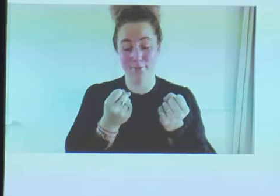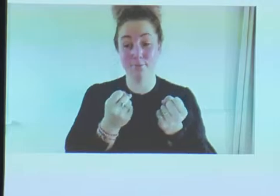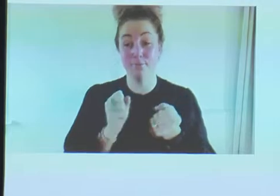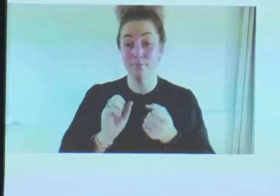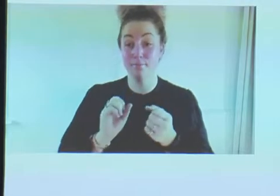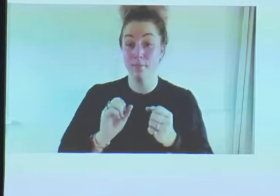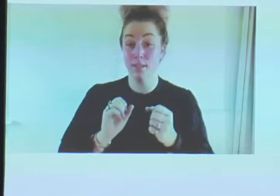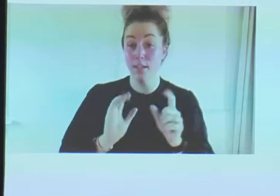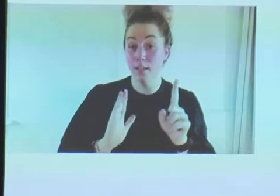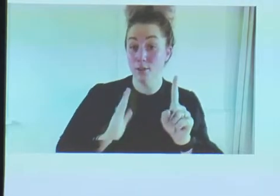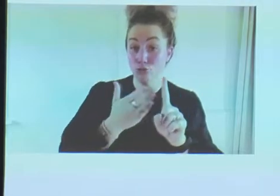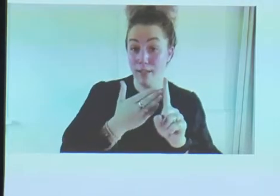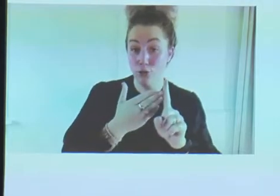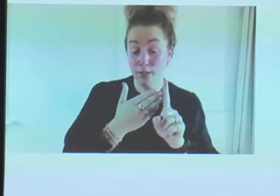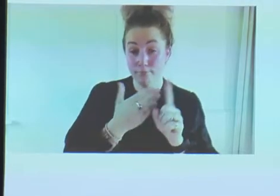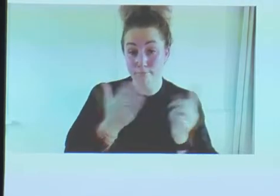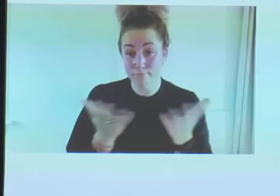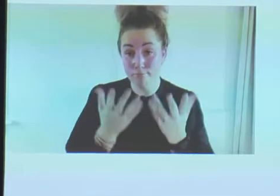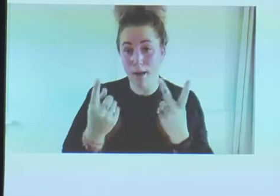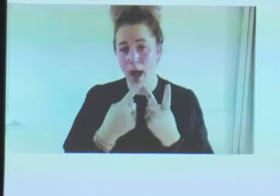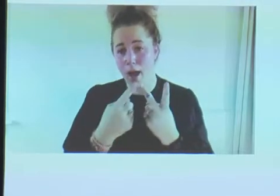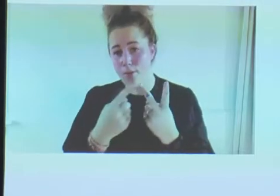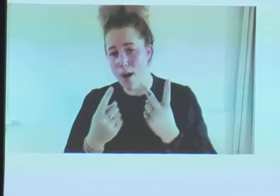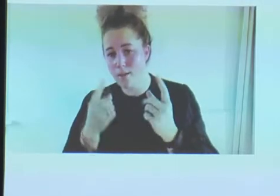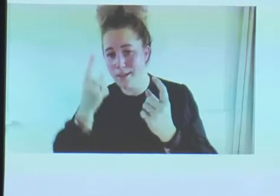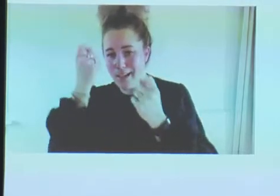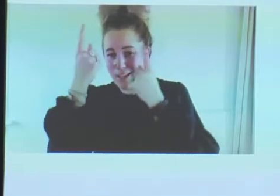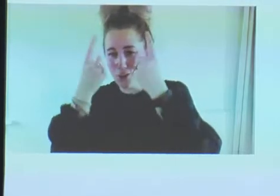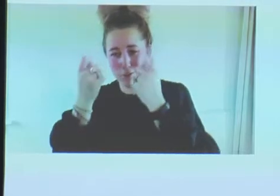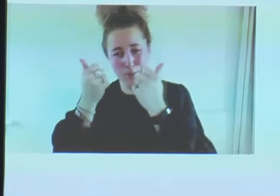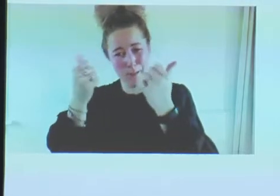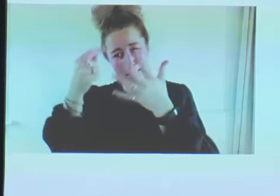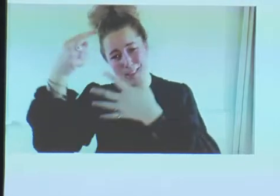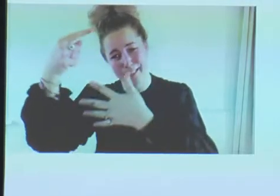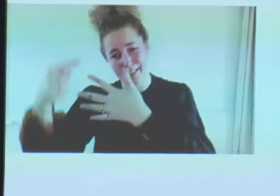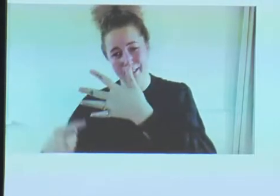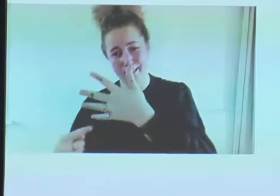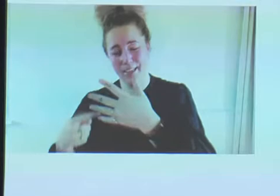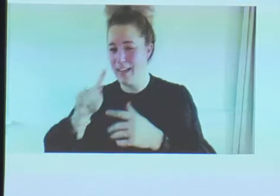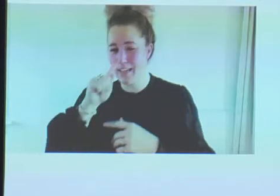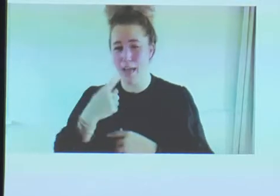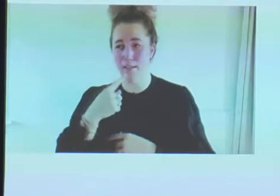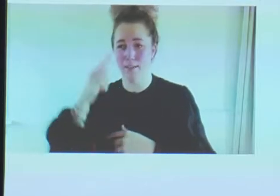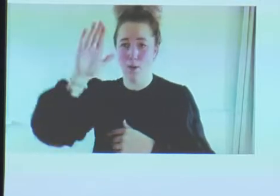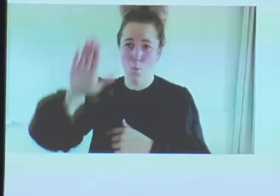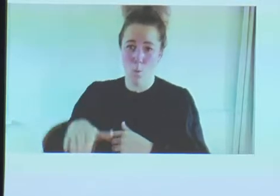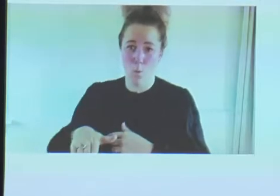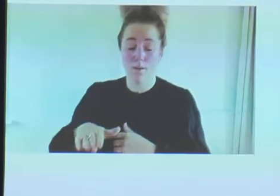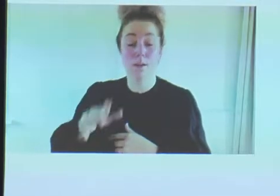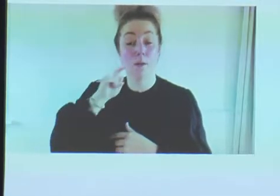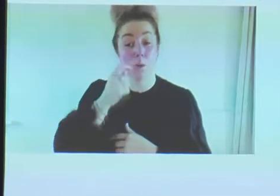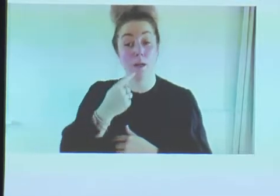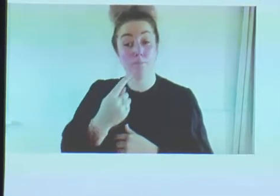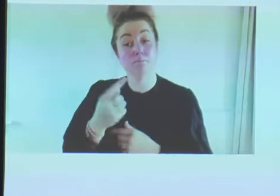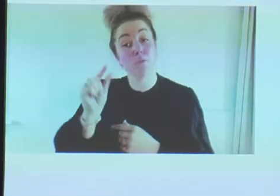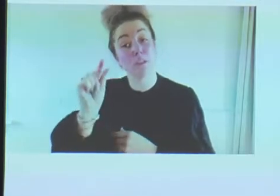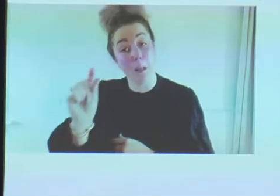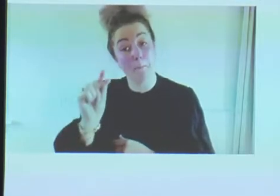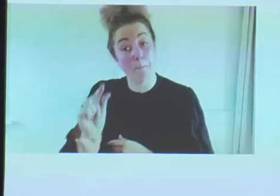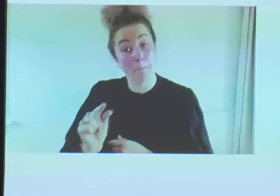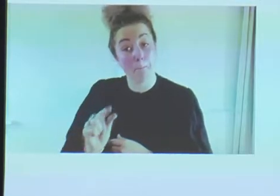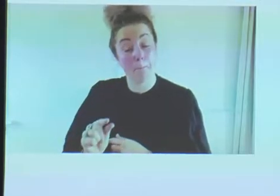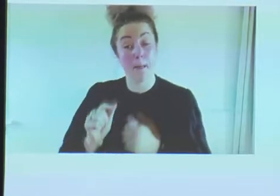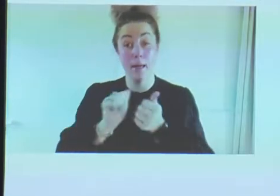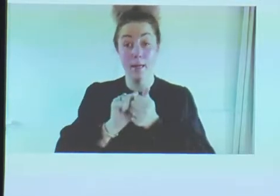supported a number of other initiatives far too many to mention but just a few I will mention today a